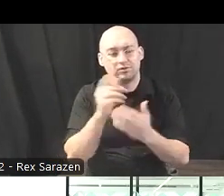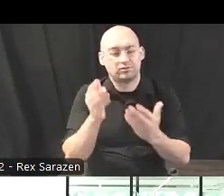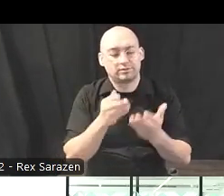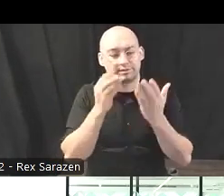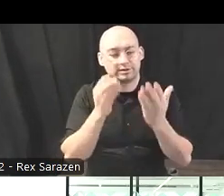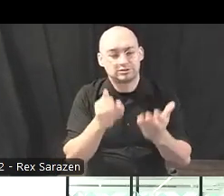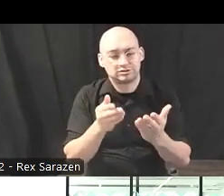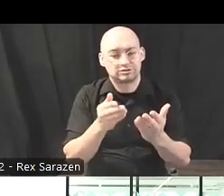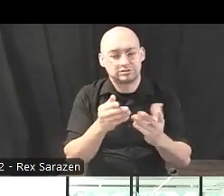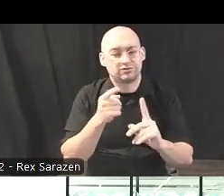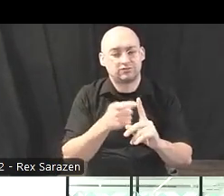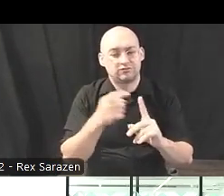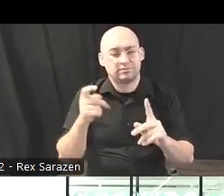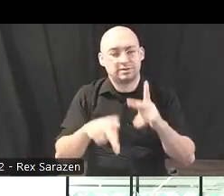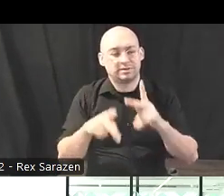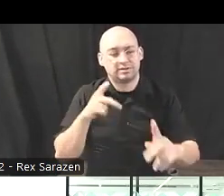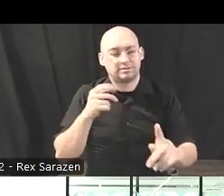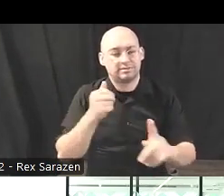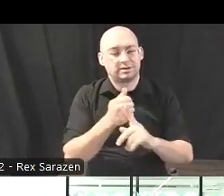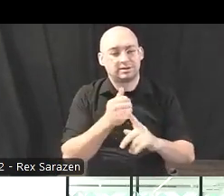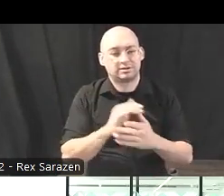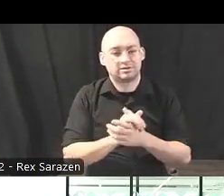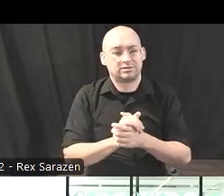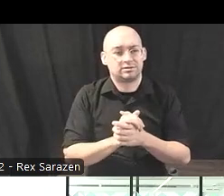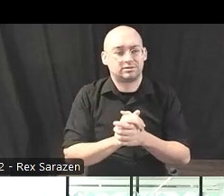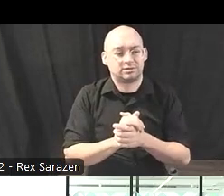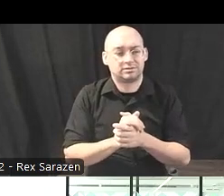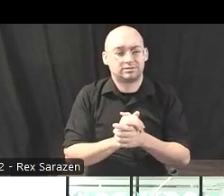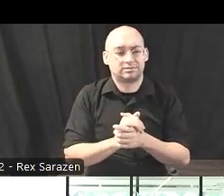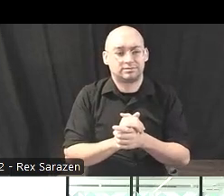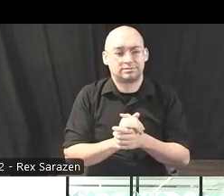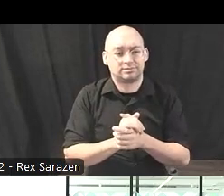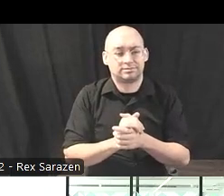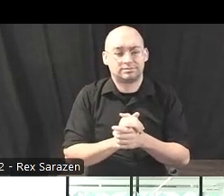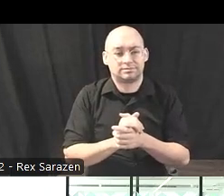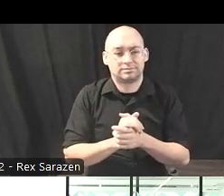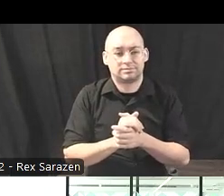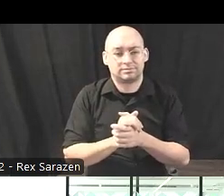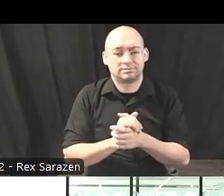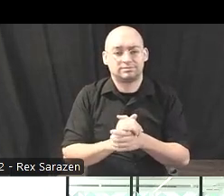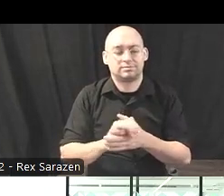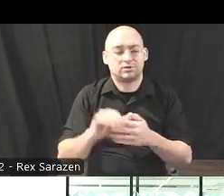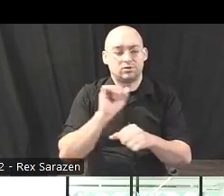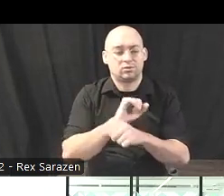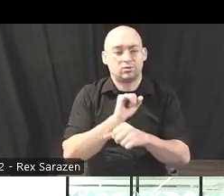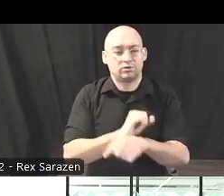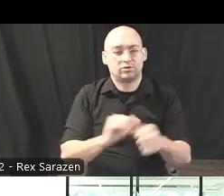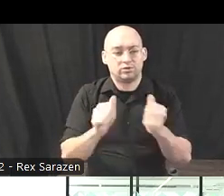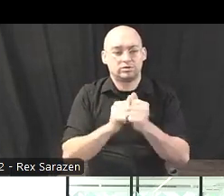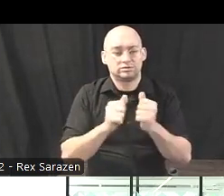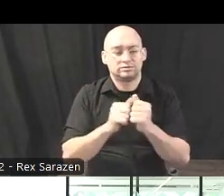stakeholder advisory committees. And over the past few months, we've been working closely with our state partners, recognizing